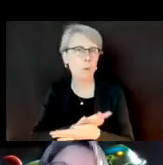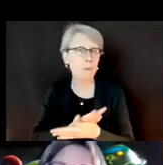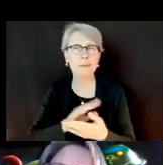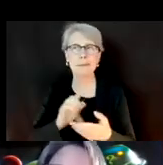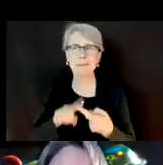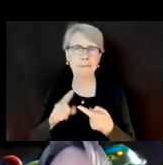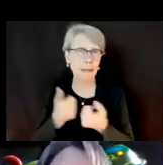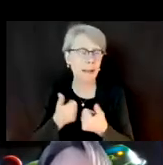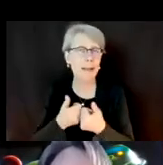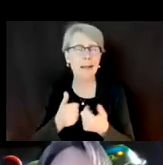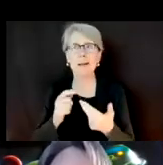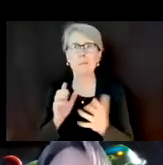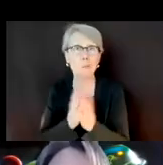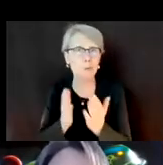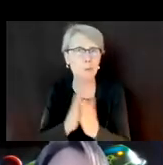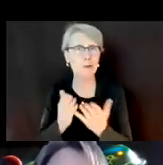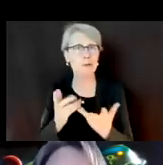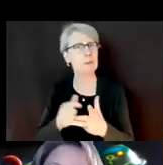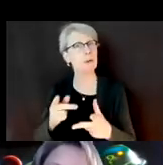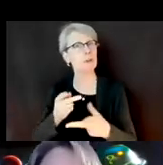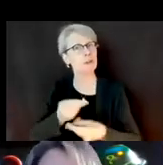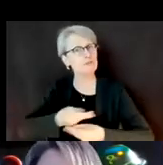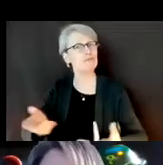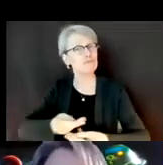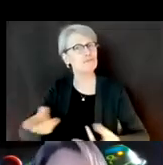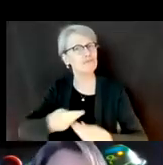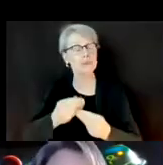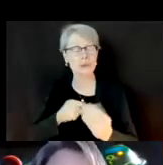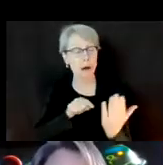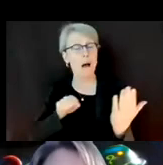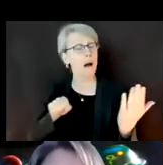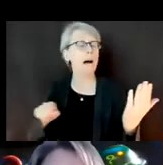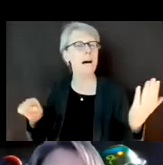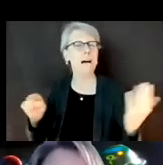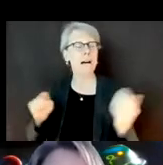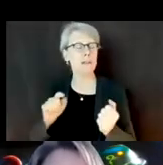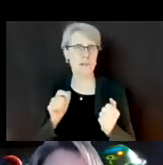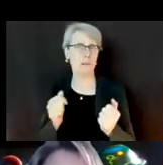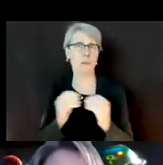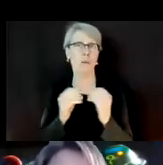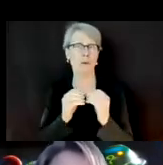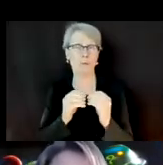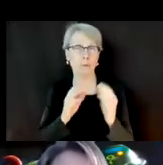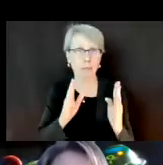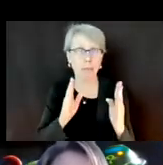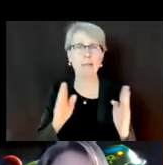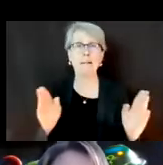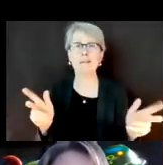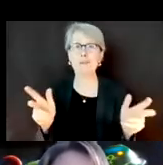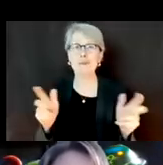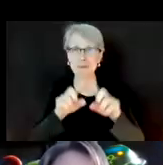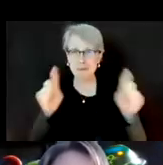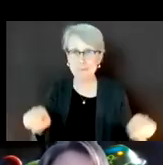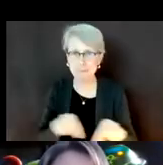they wanted to share with other people to fill this time that we suddenly had in front of screens. But there's also,